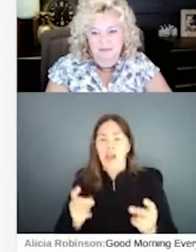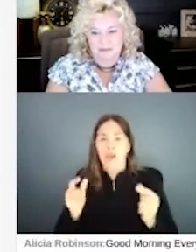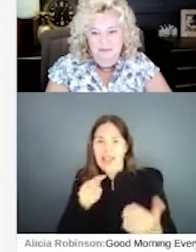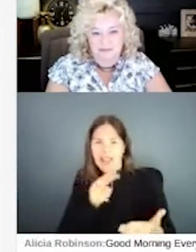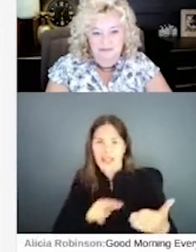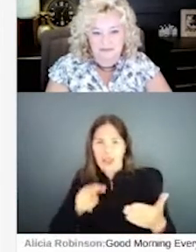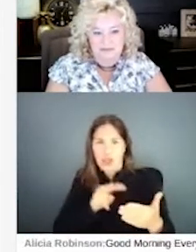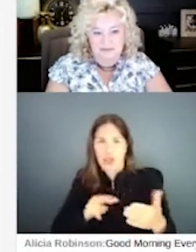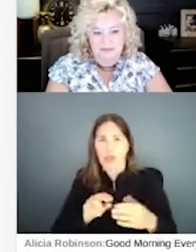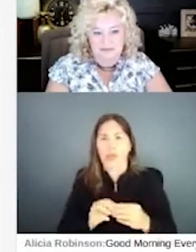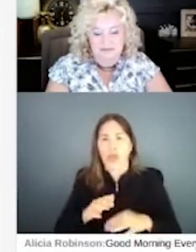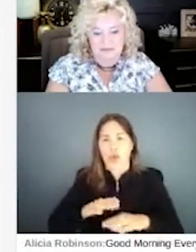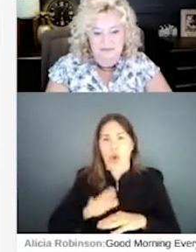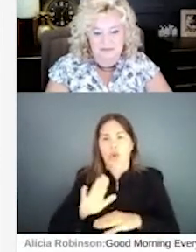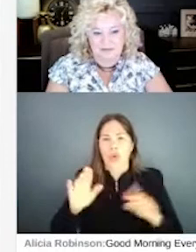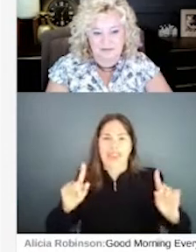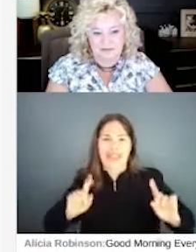right now on the exams.